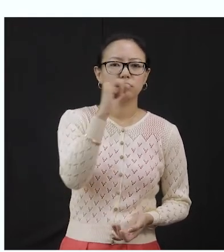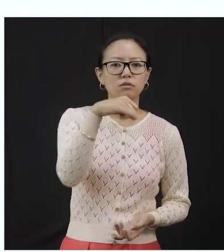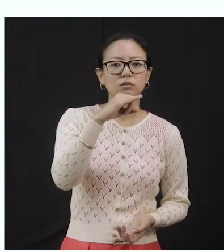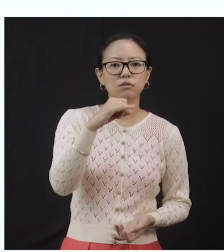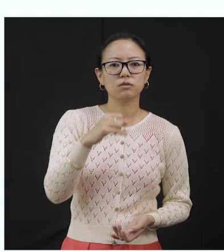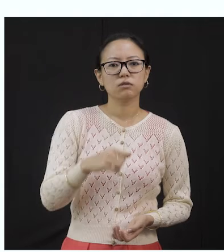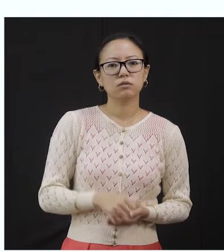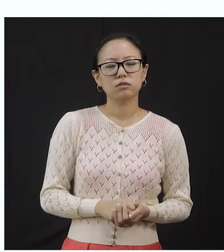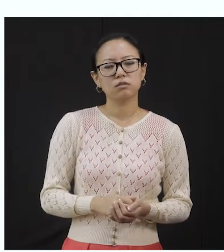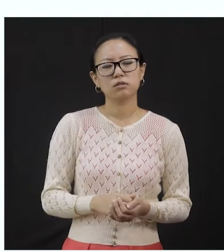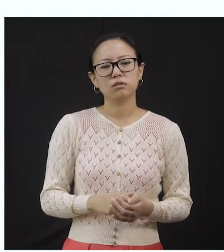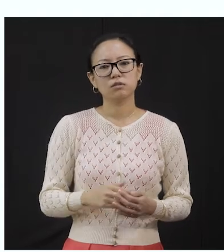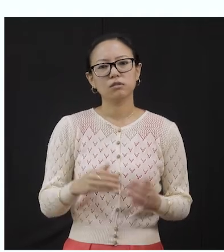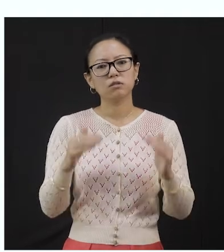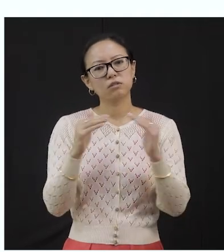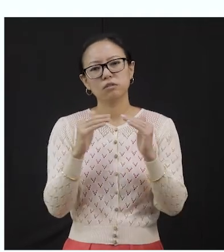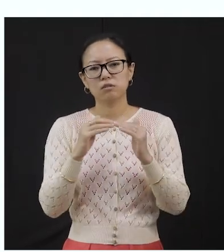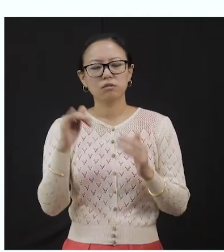So, 6 minus 6 is